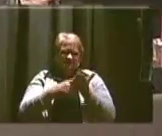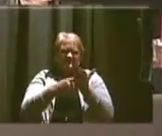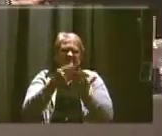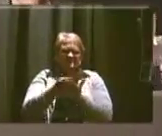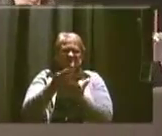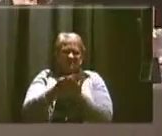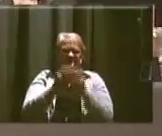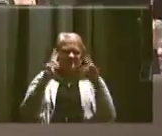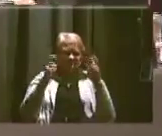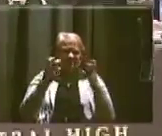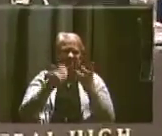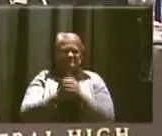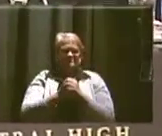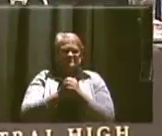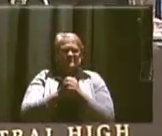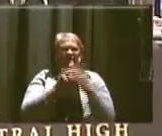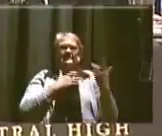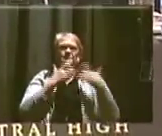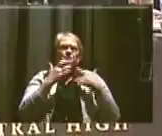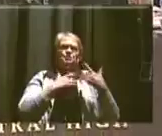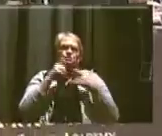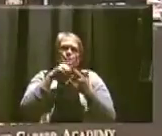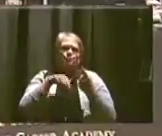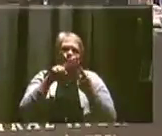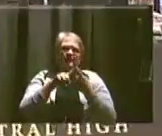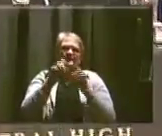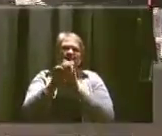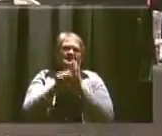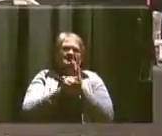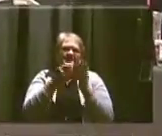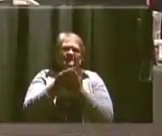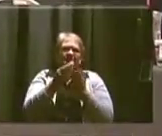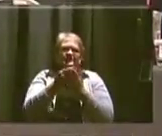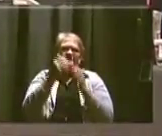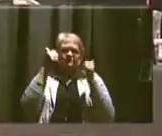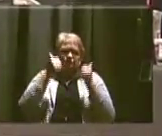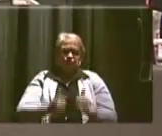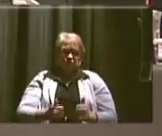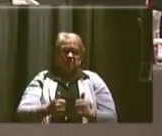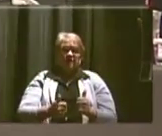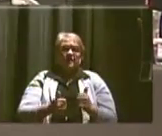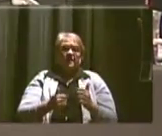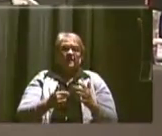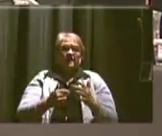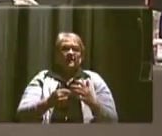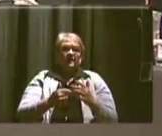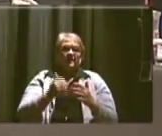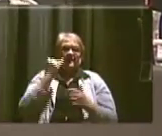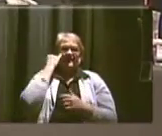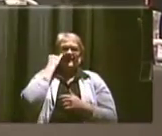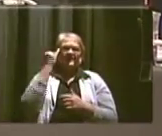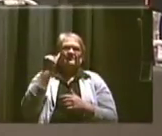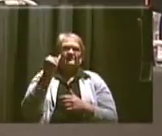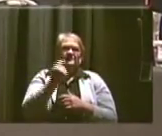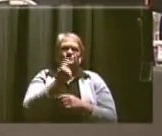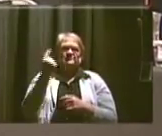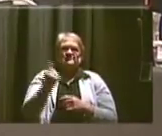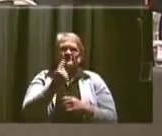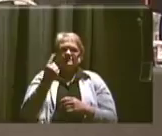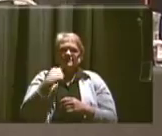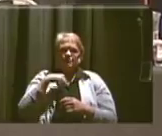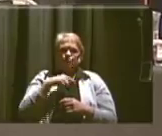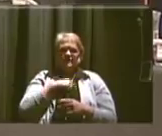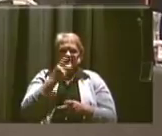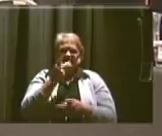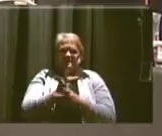was concern when the state funding dropped, if there was some movement that we could keep